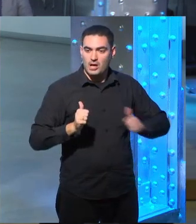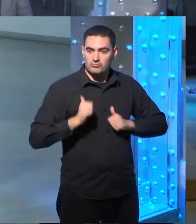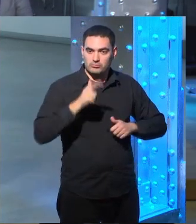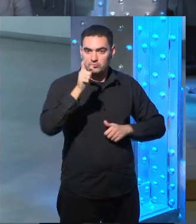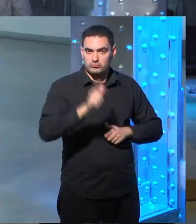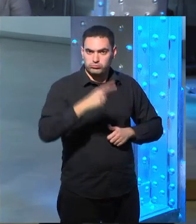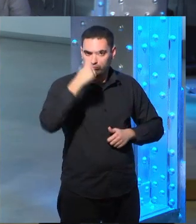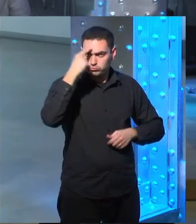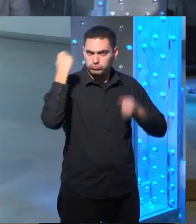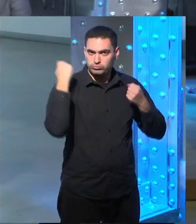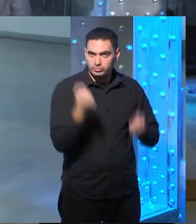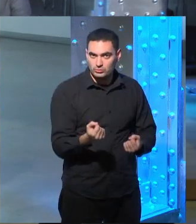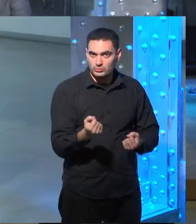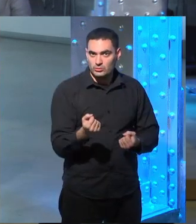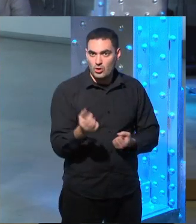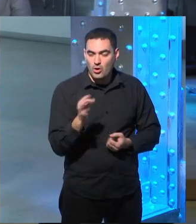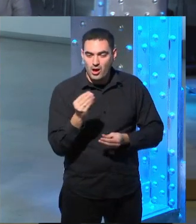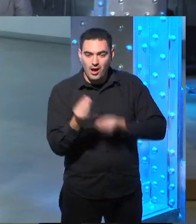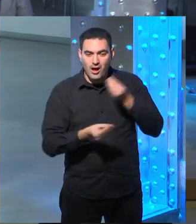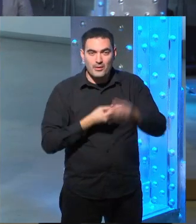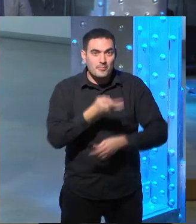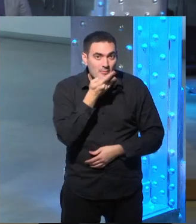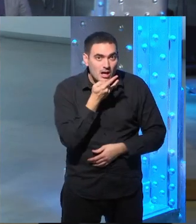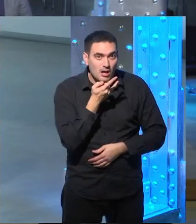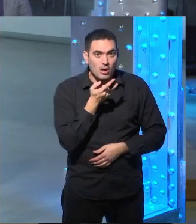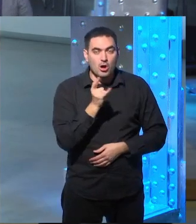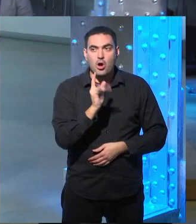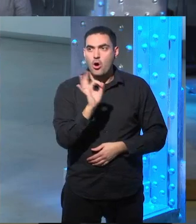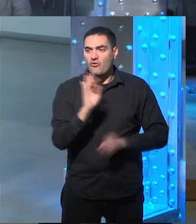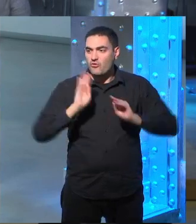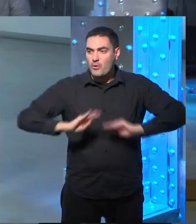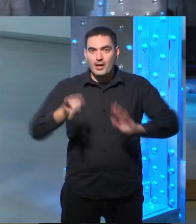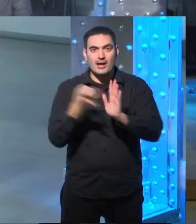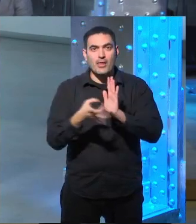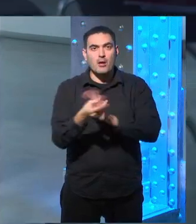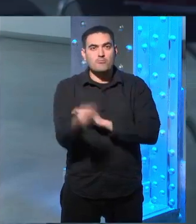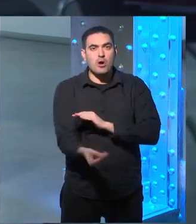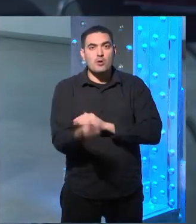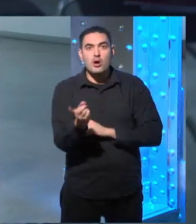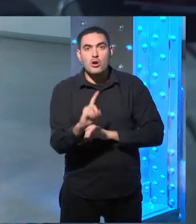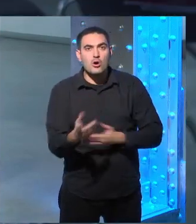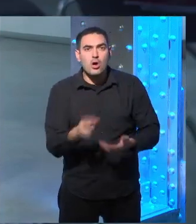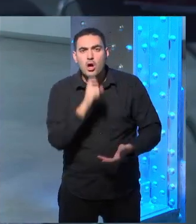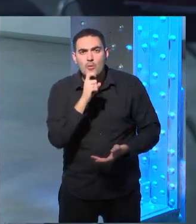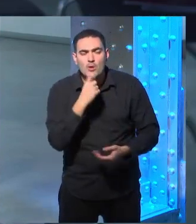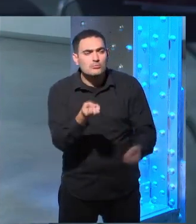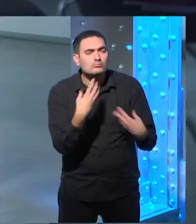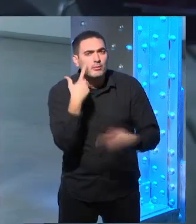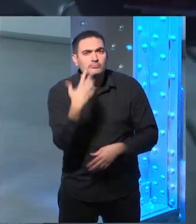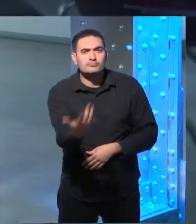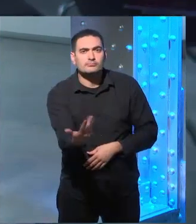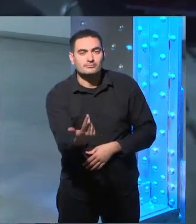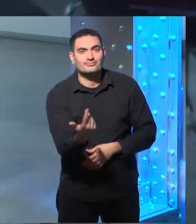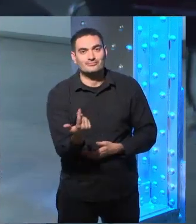the infancy to older people, or are there ups and